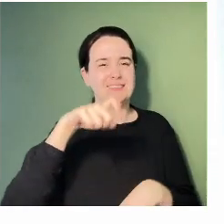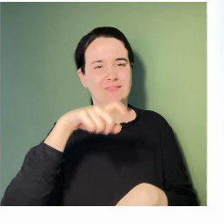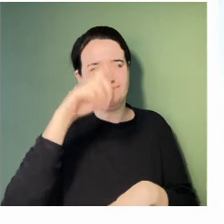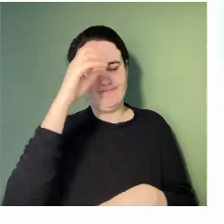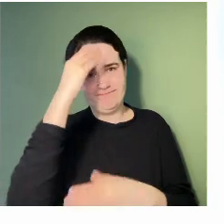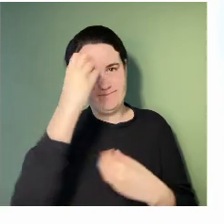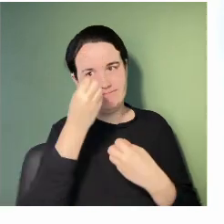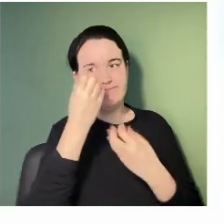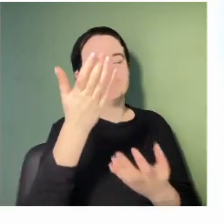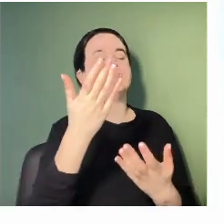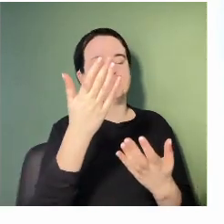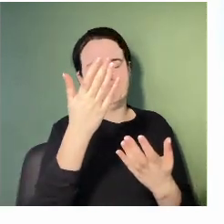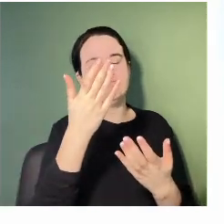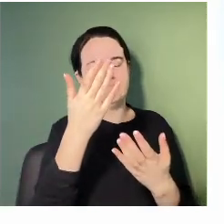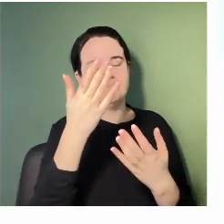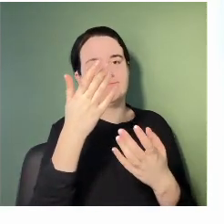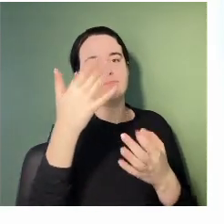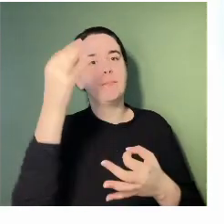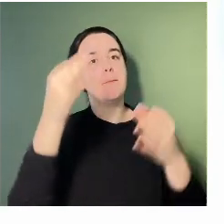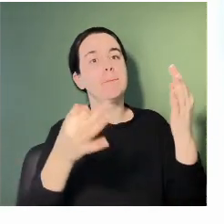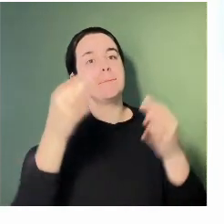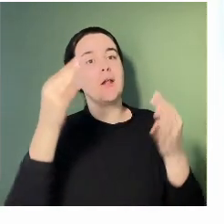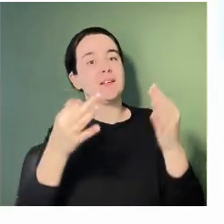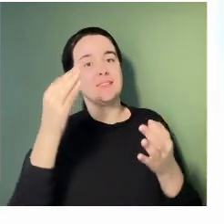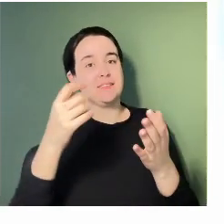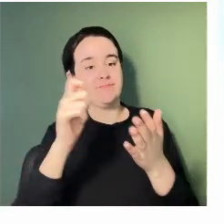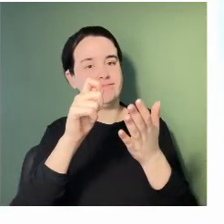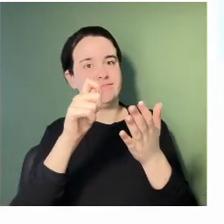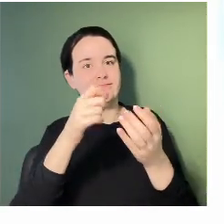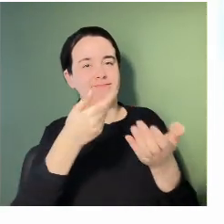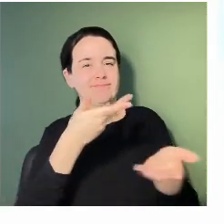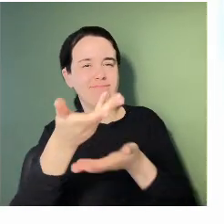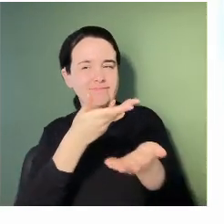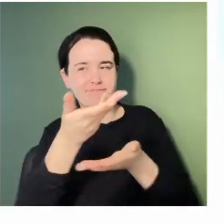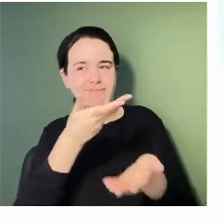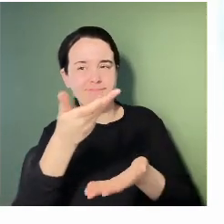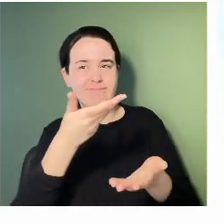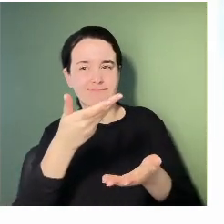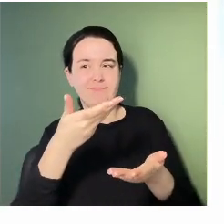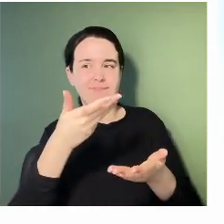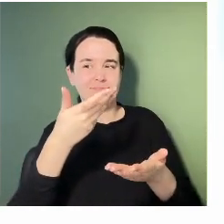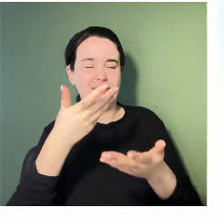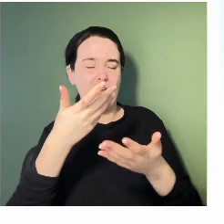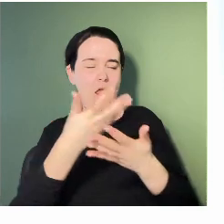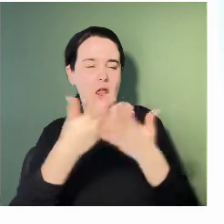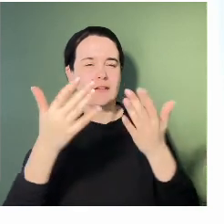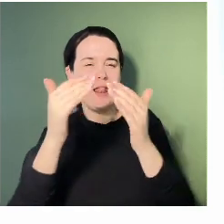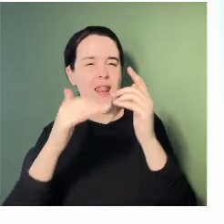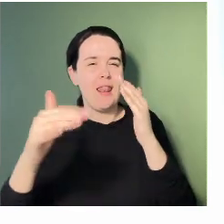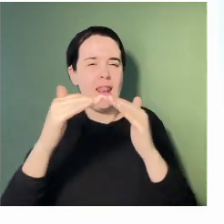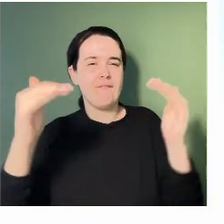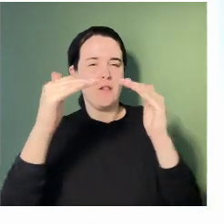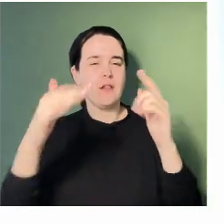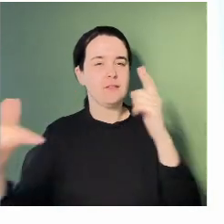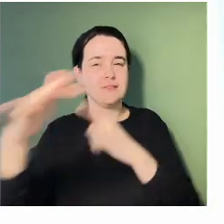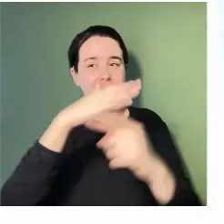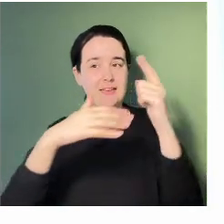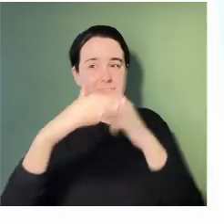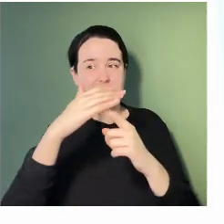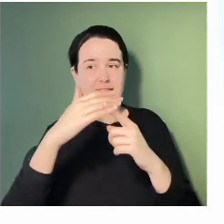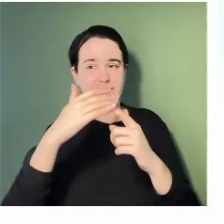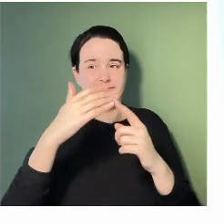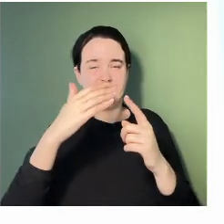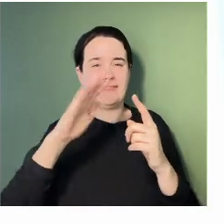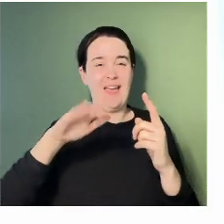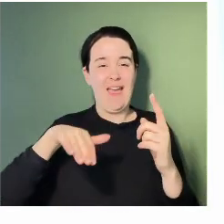for informed and public debates at every level of society, for many reasons, including lack of information, lack of